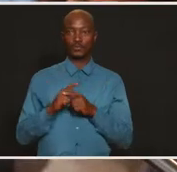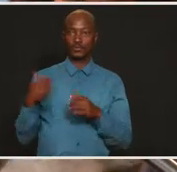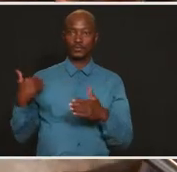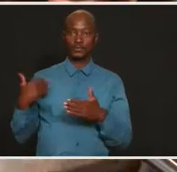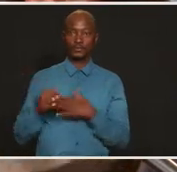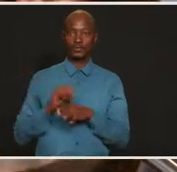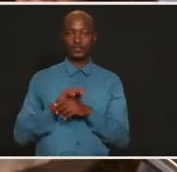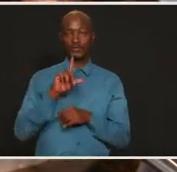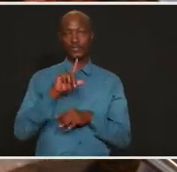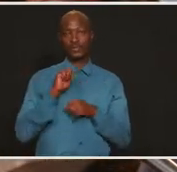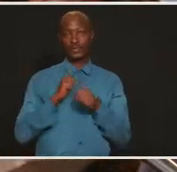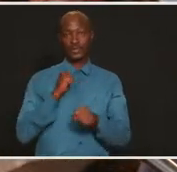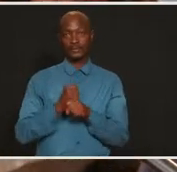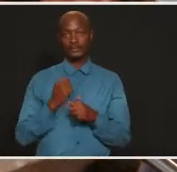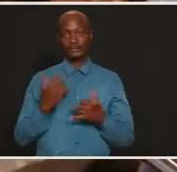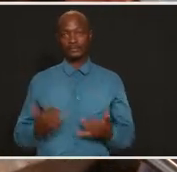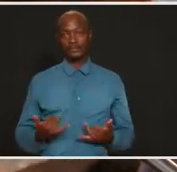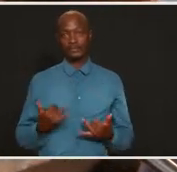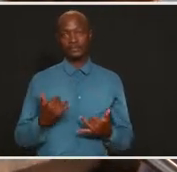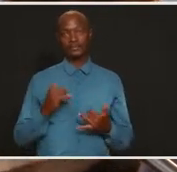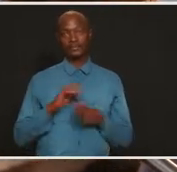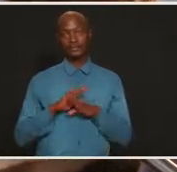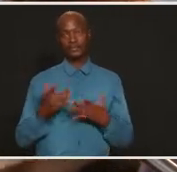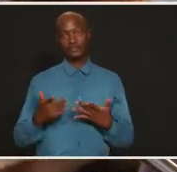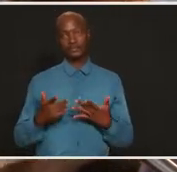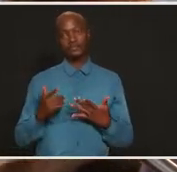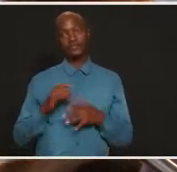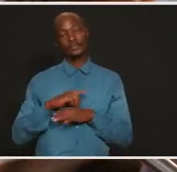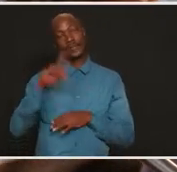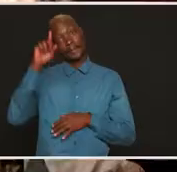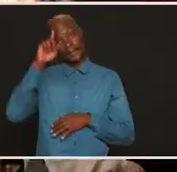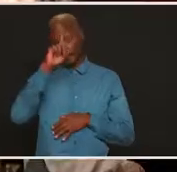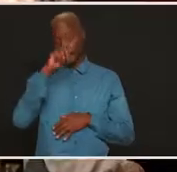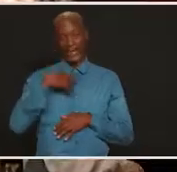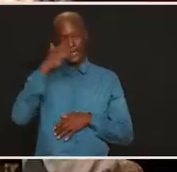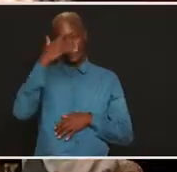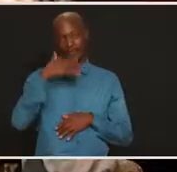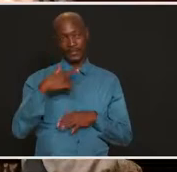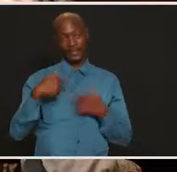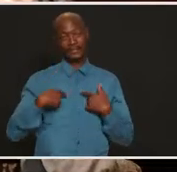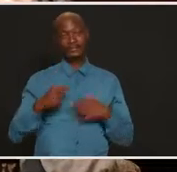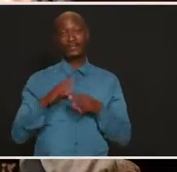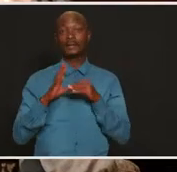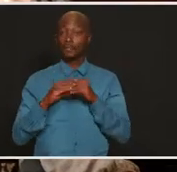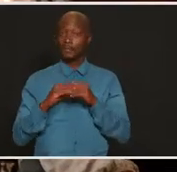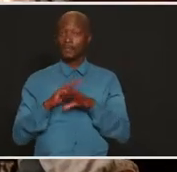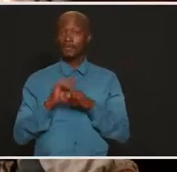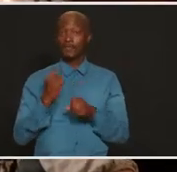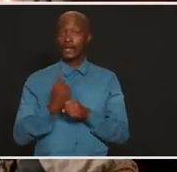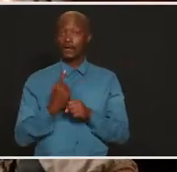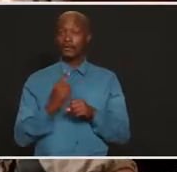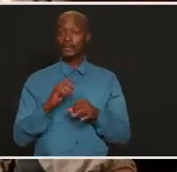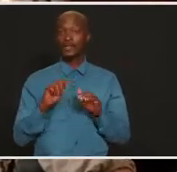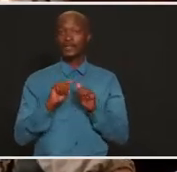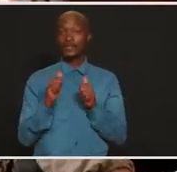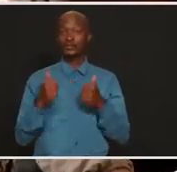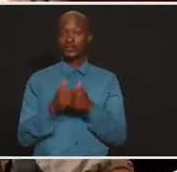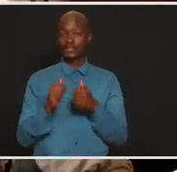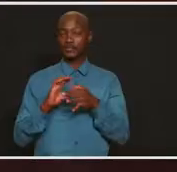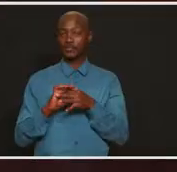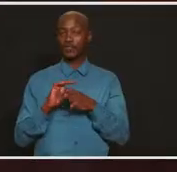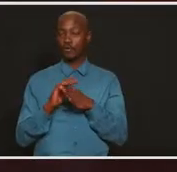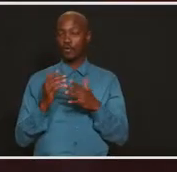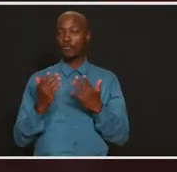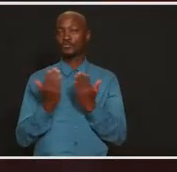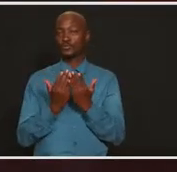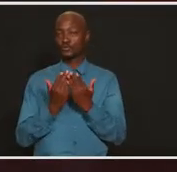for at least seven years now and I am as black and as African as they come I'm also a member of the gauteng association for homeschooling and